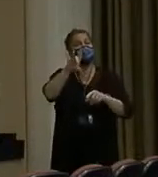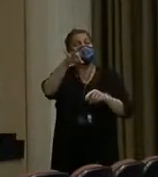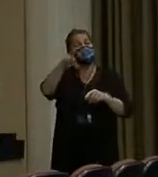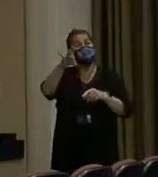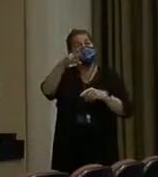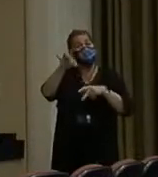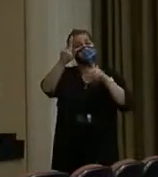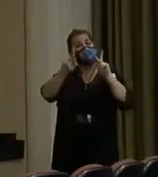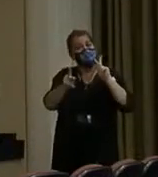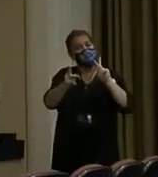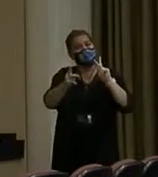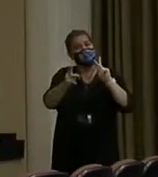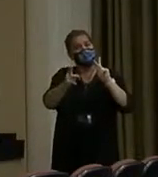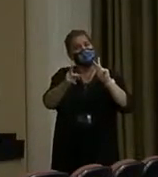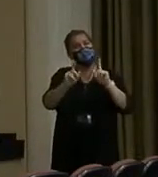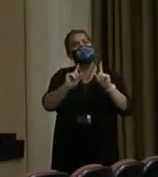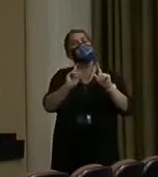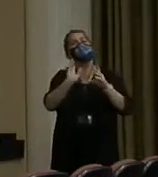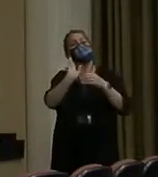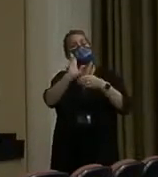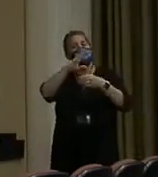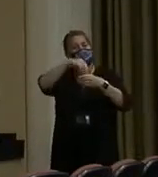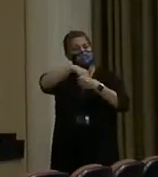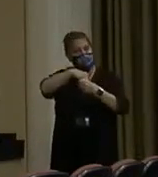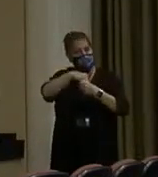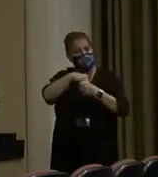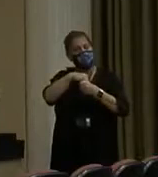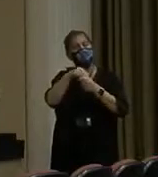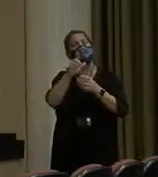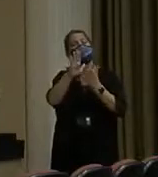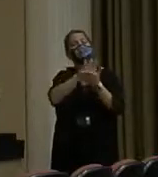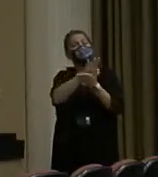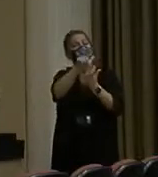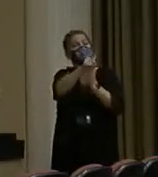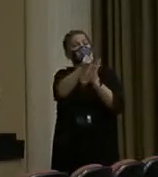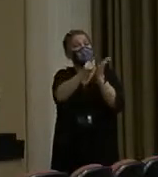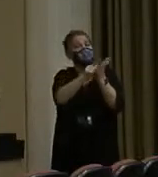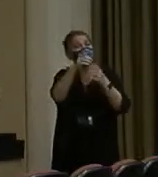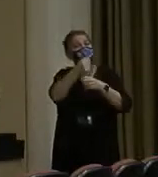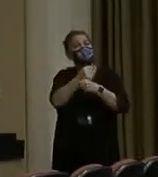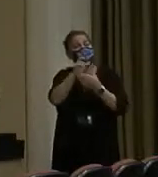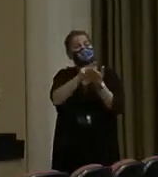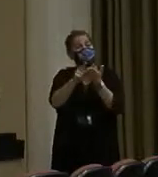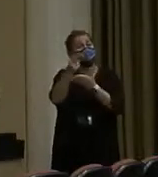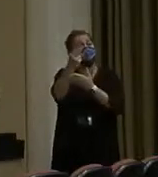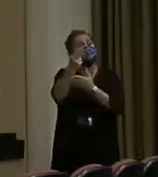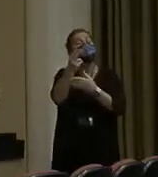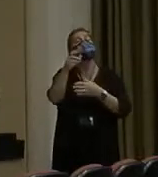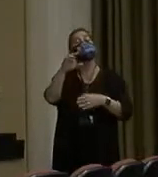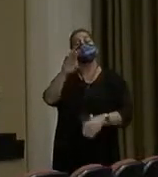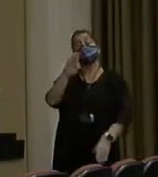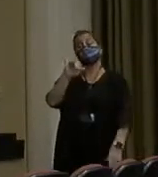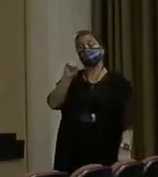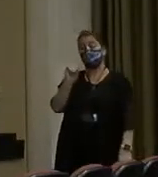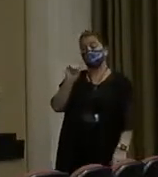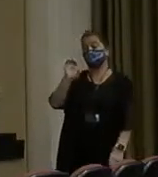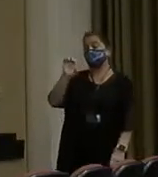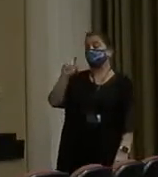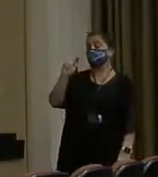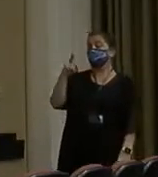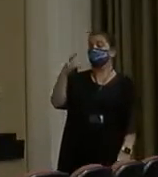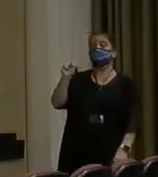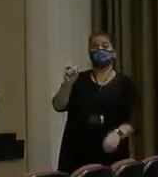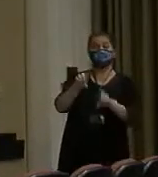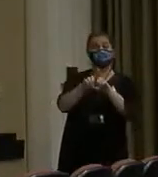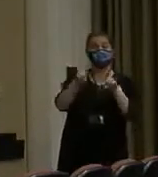118 people to come to the School of Law and take the Hofstra Bioethics Certificate.